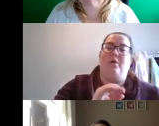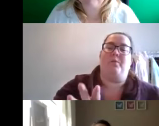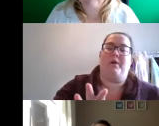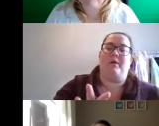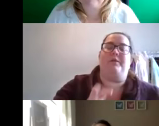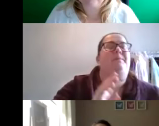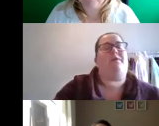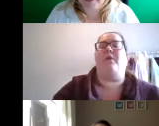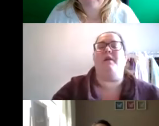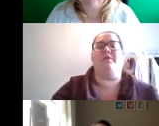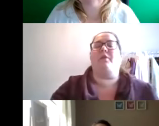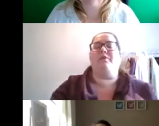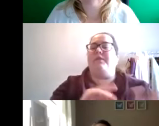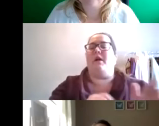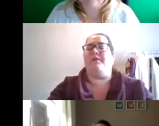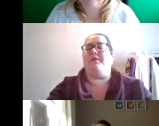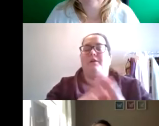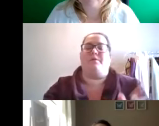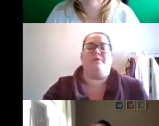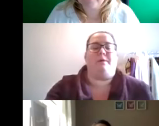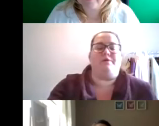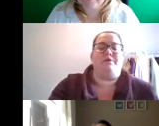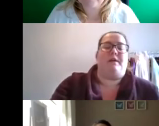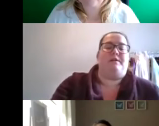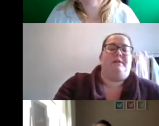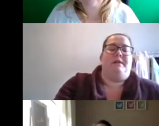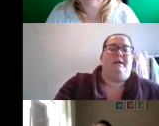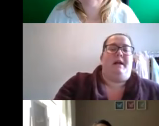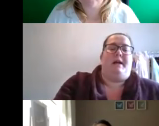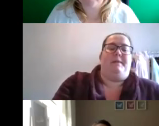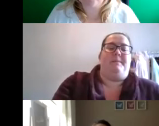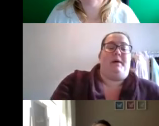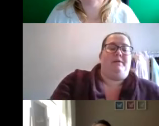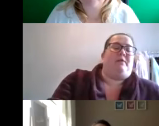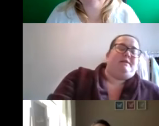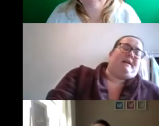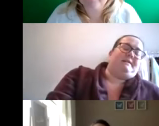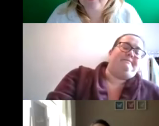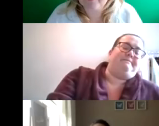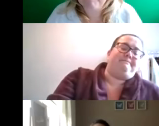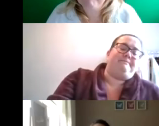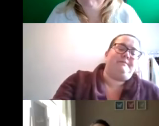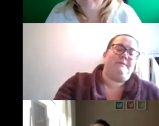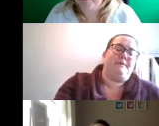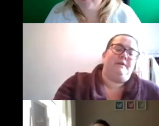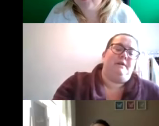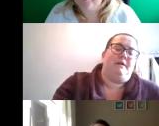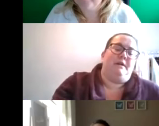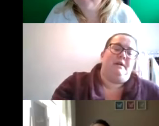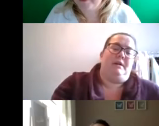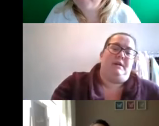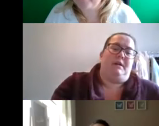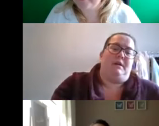has no prior concept? That's fine, because I couldn't see it on the thing. I just wanted to make sure of that. Okay, grand, thanks.